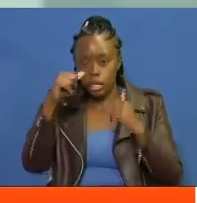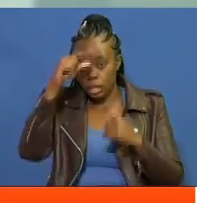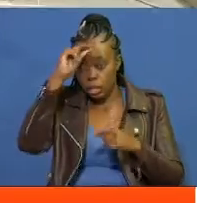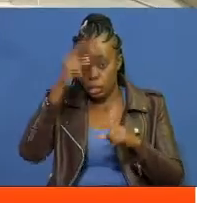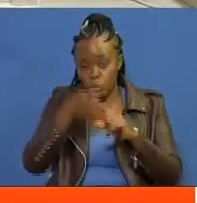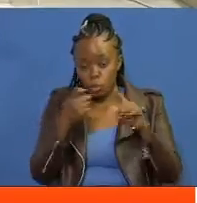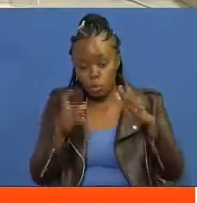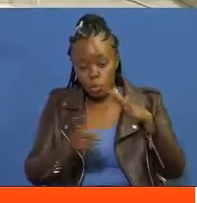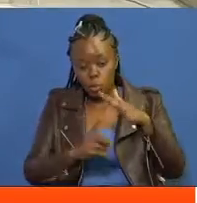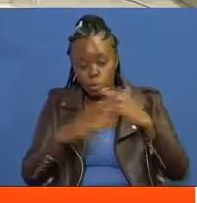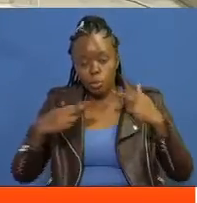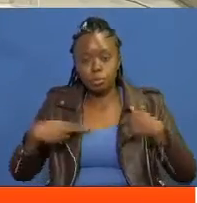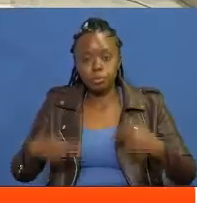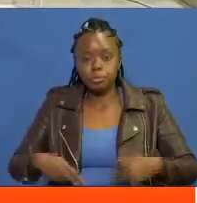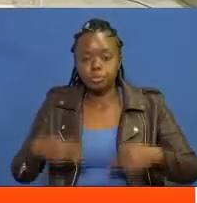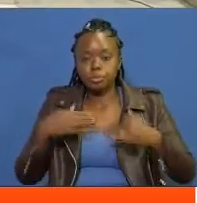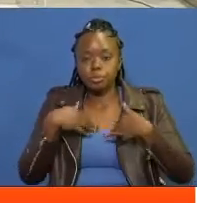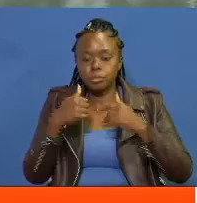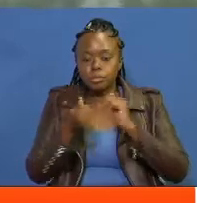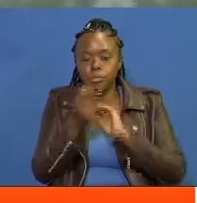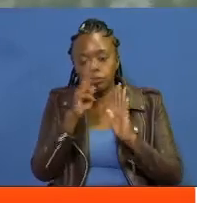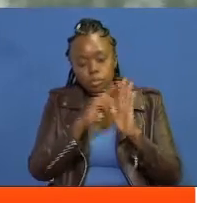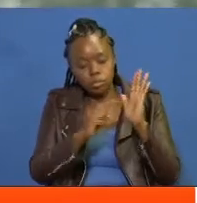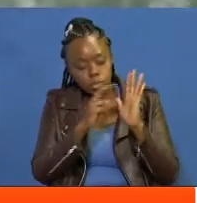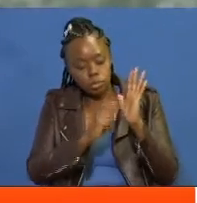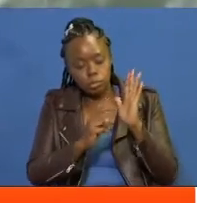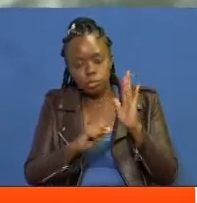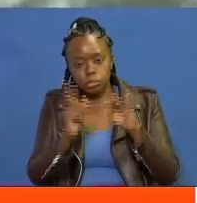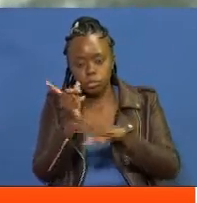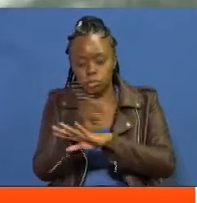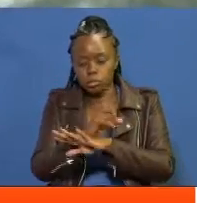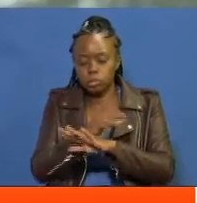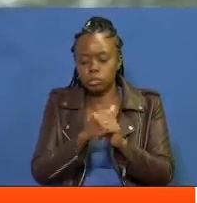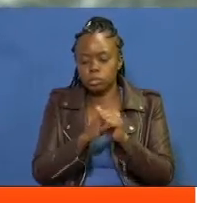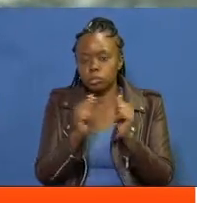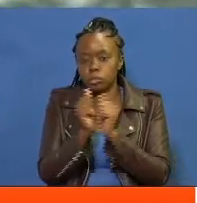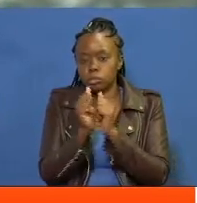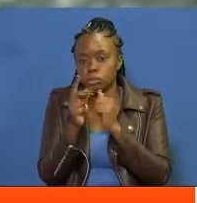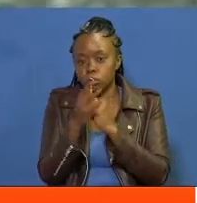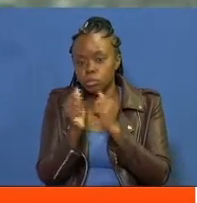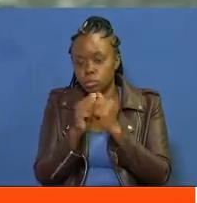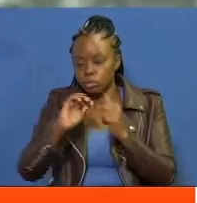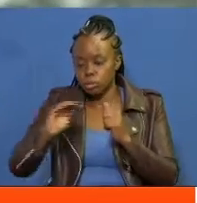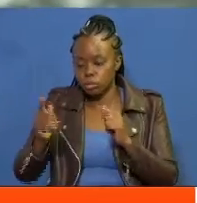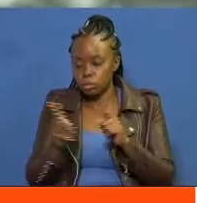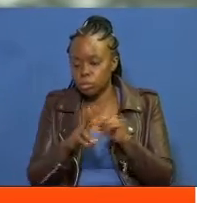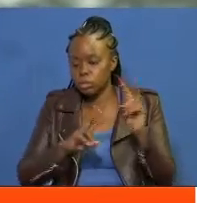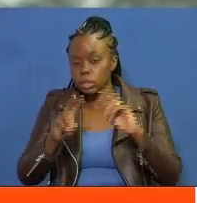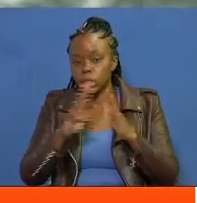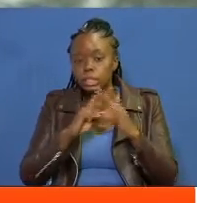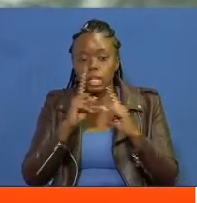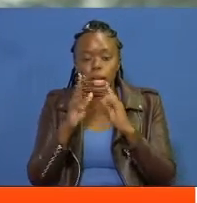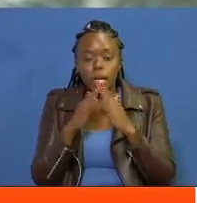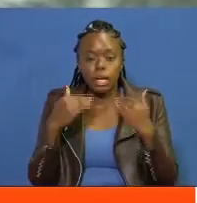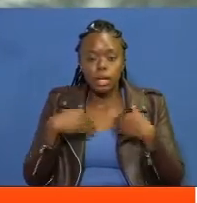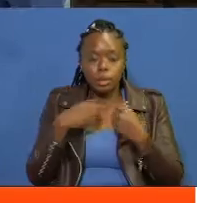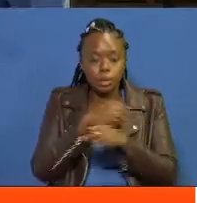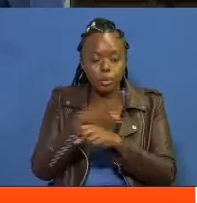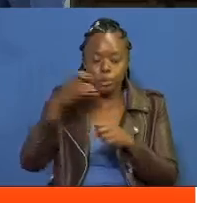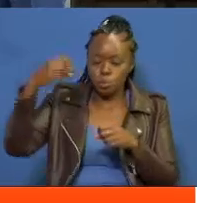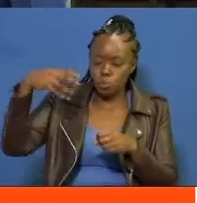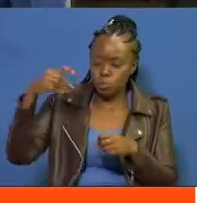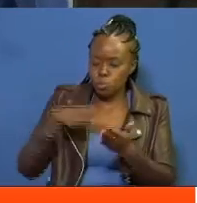the Ministry of Health has revised curfew hours for the 13 Lake Region counties that were designated COVID-19